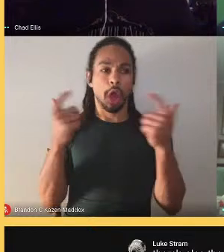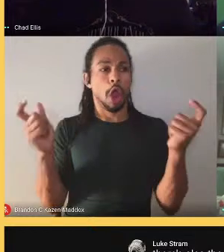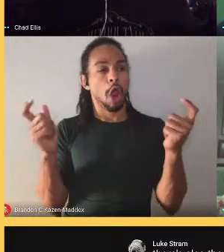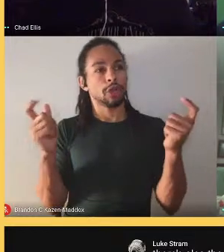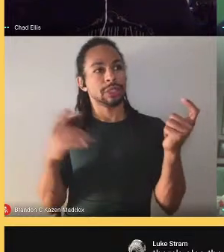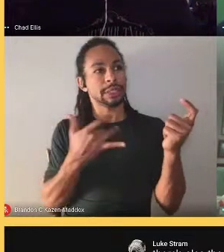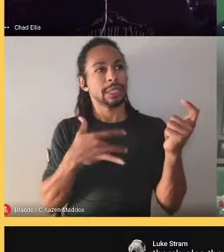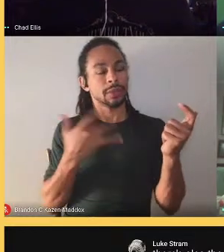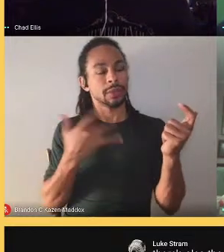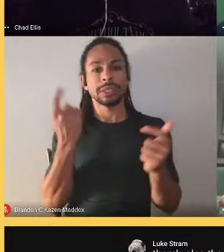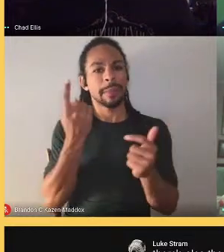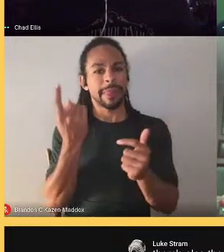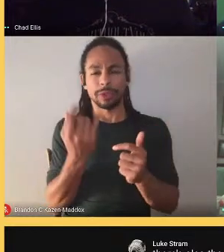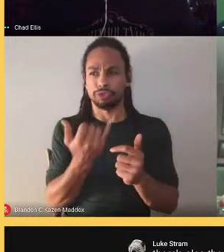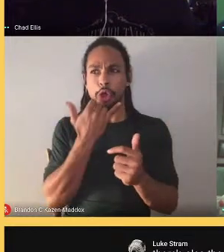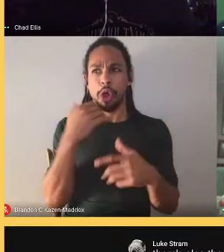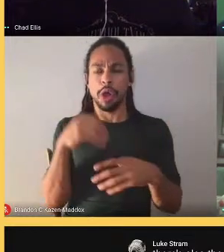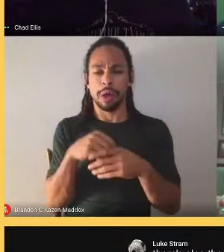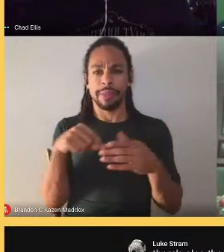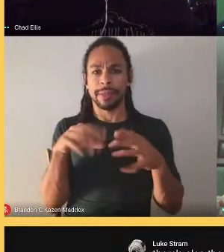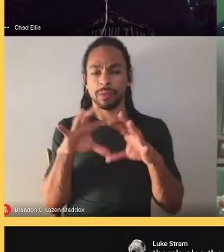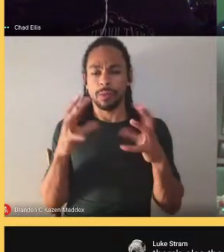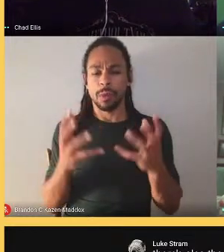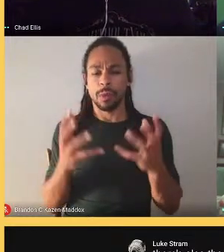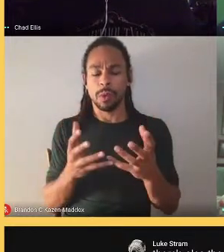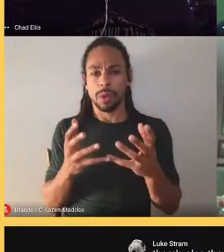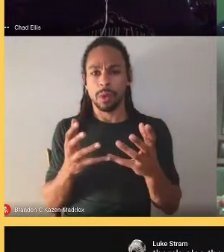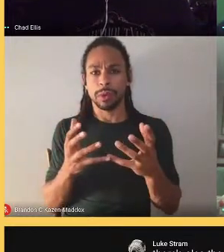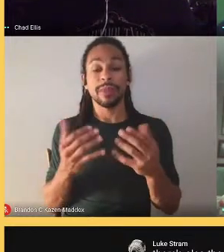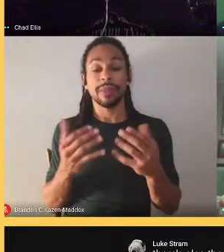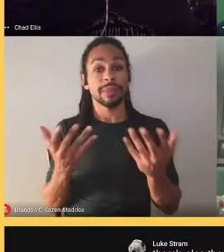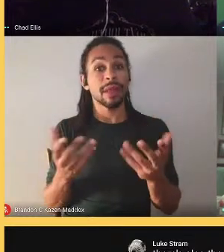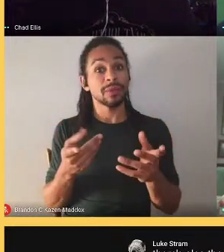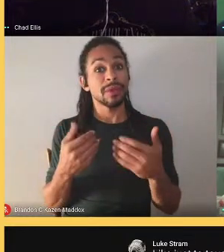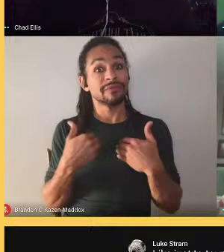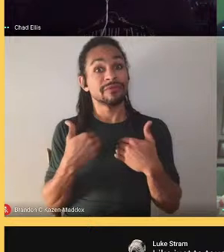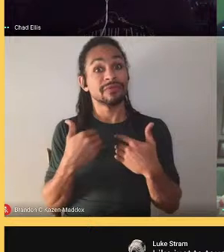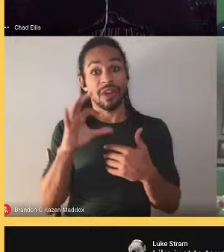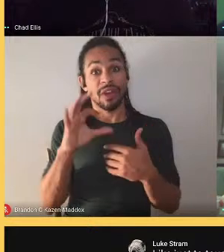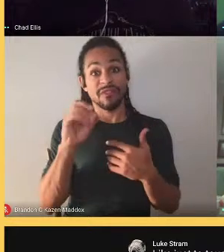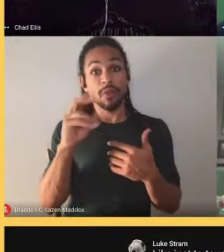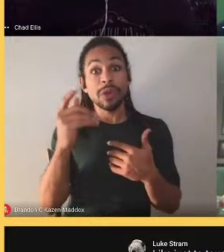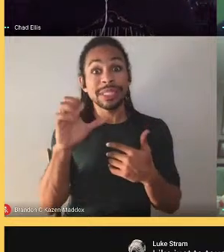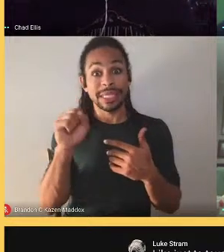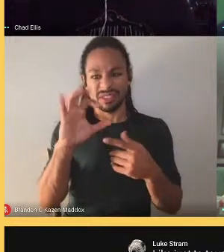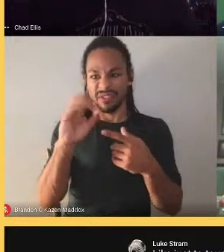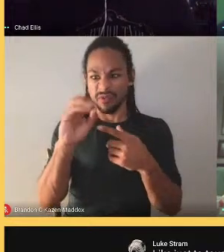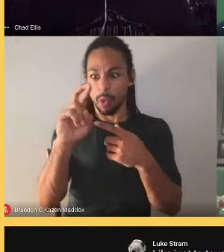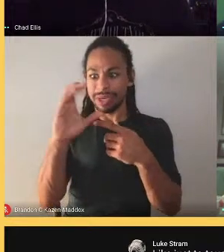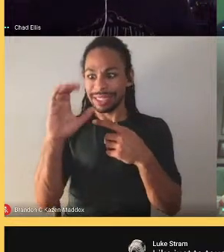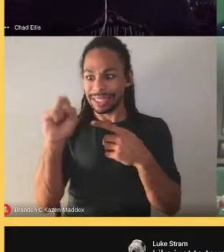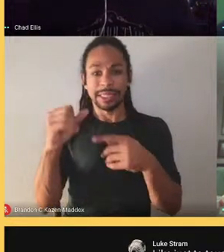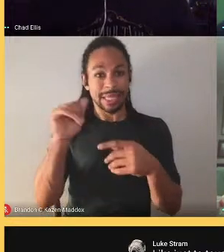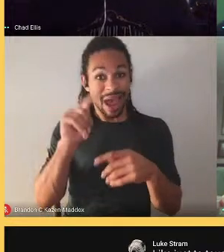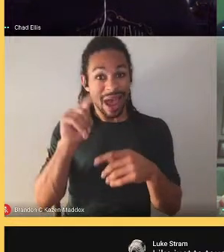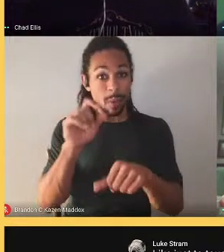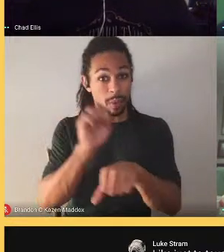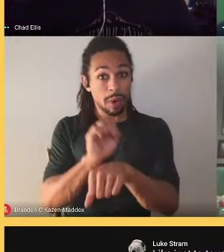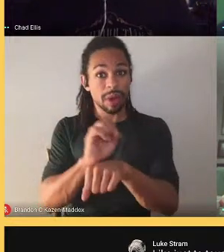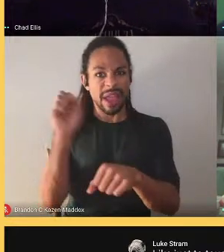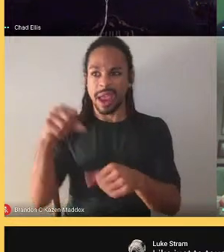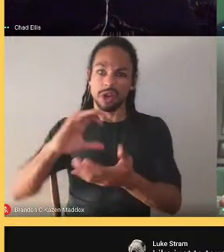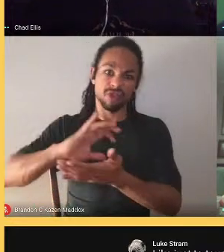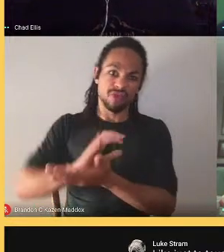and that there are forces at work that can crush us like a bug, and it's not